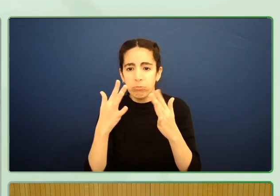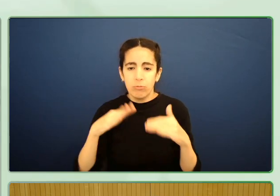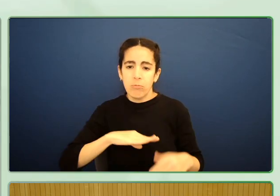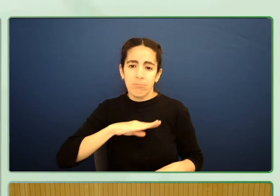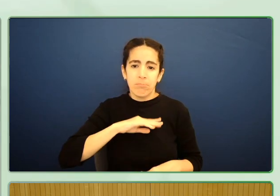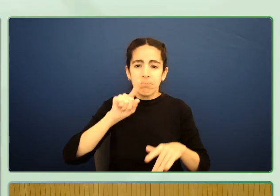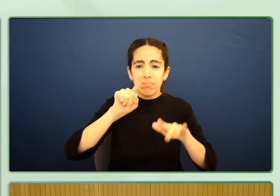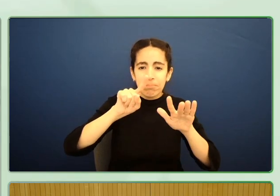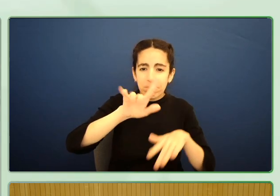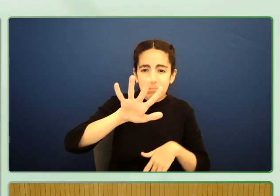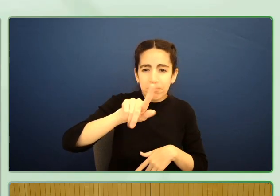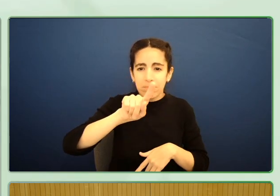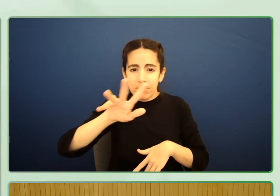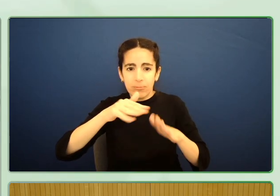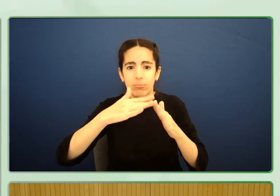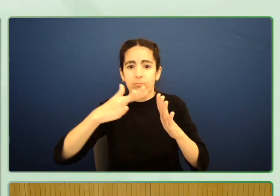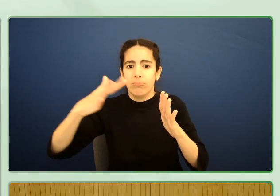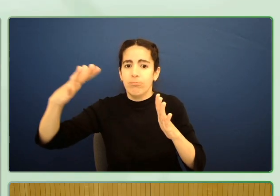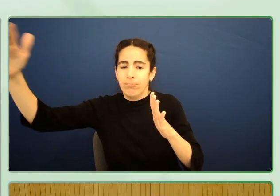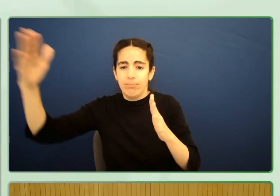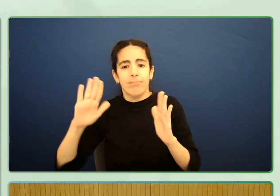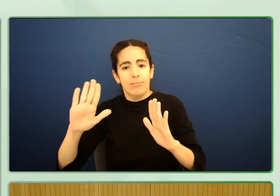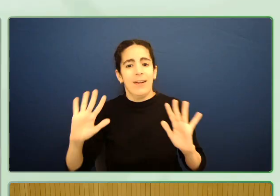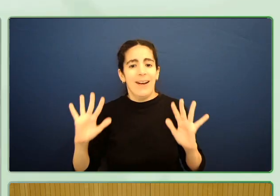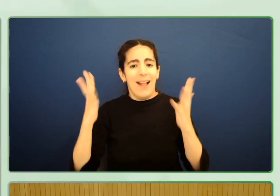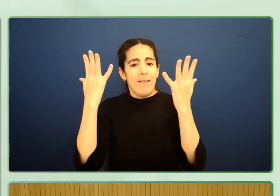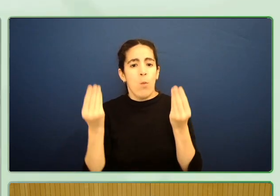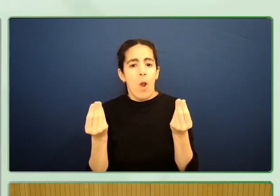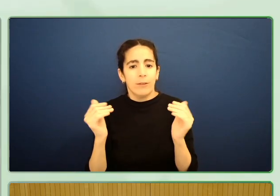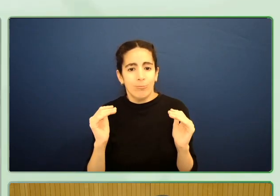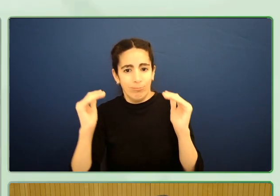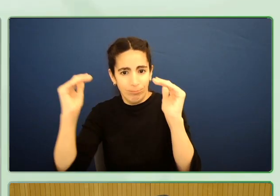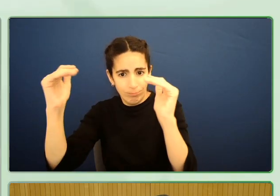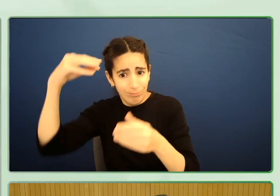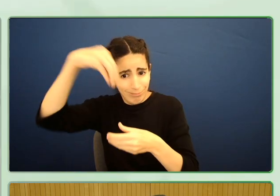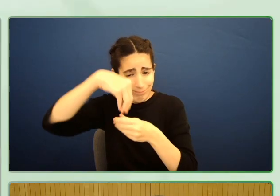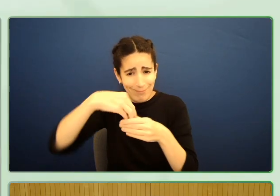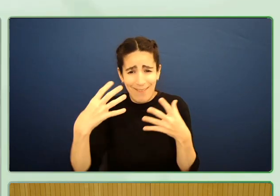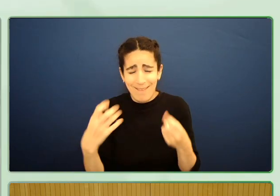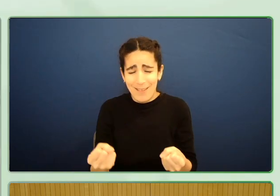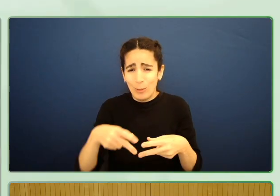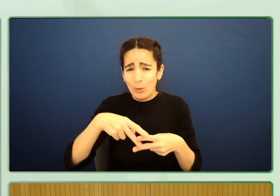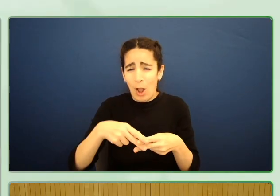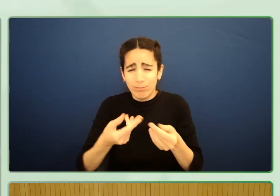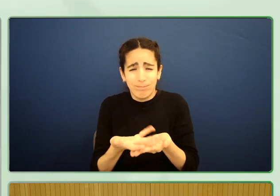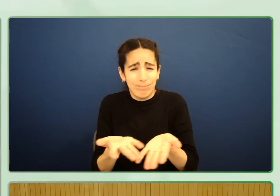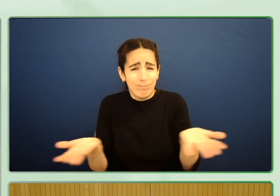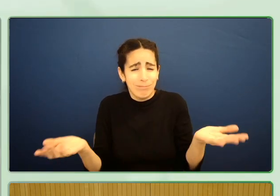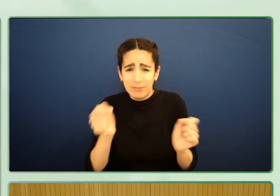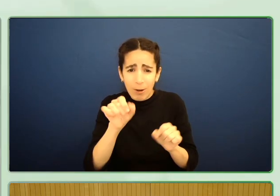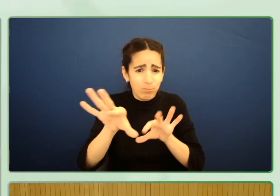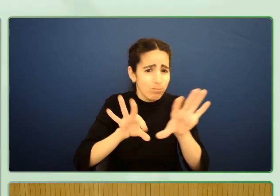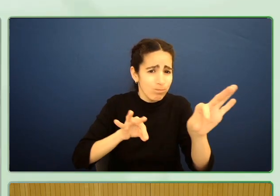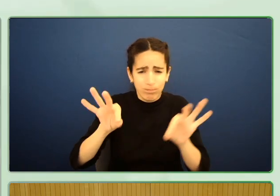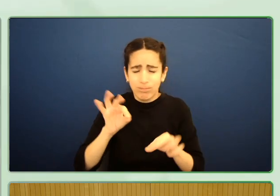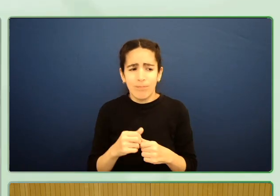can use whenever they want. How this started? Why I started doing this?